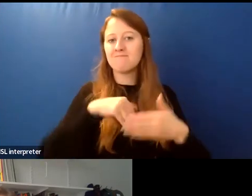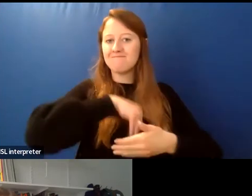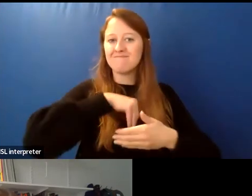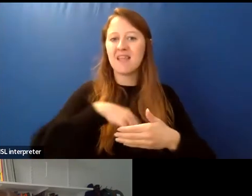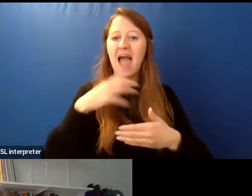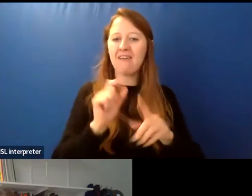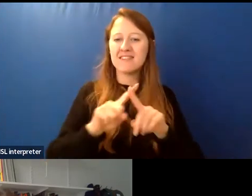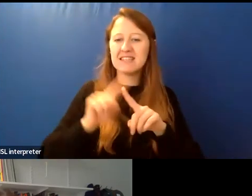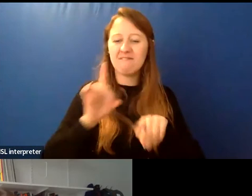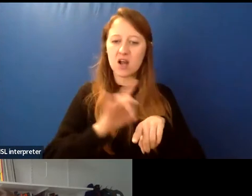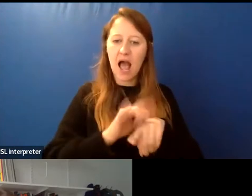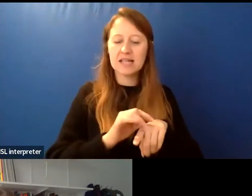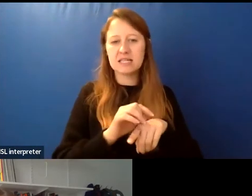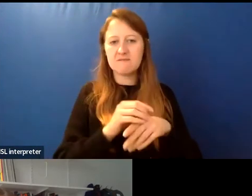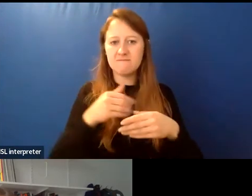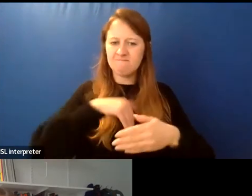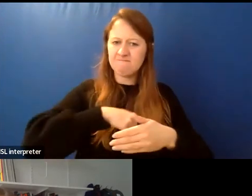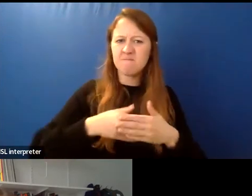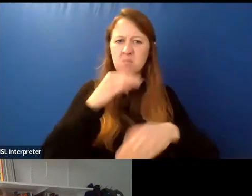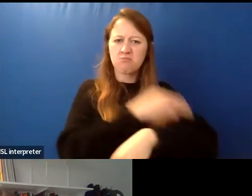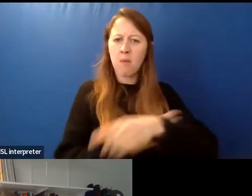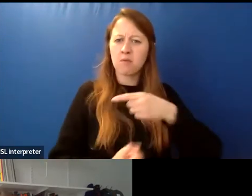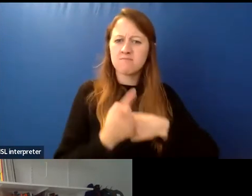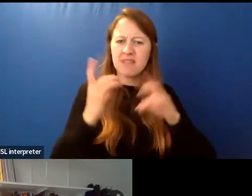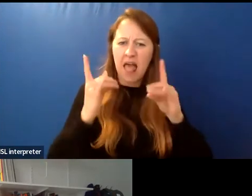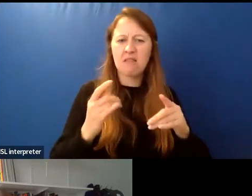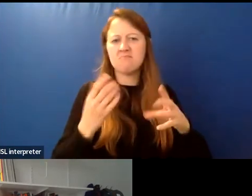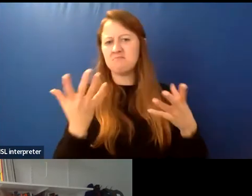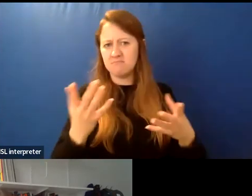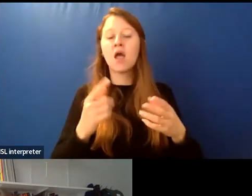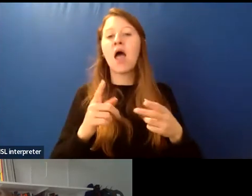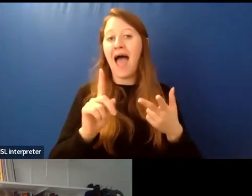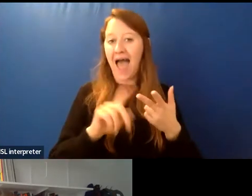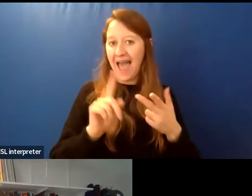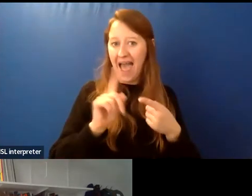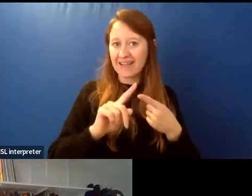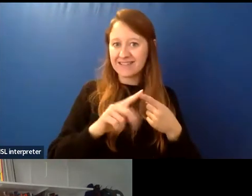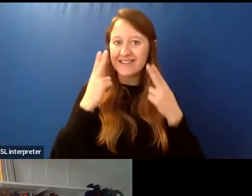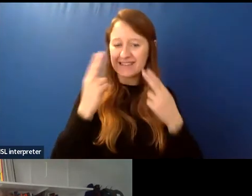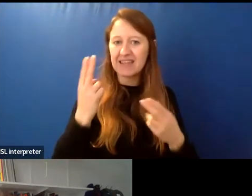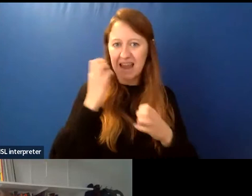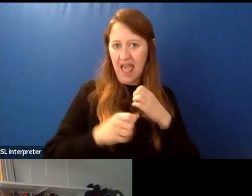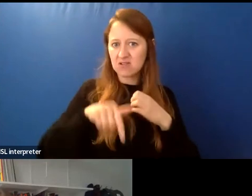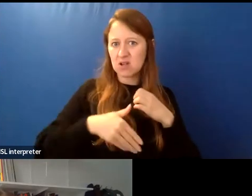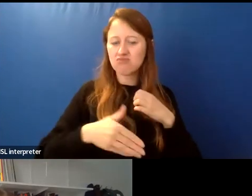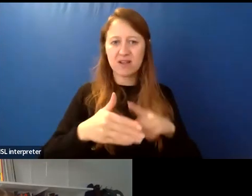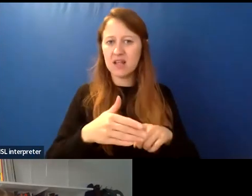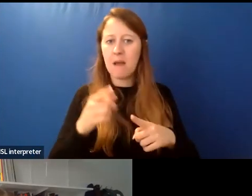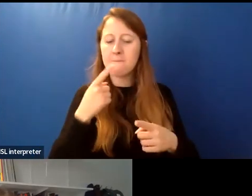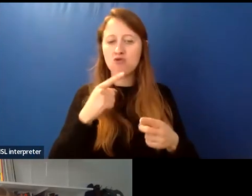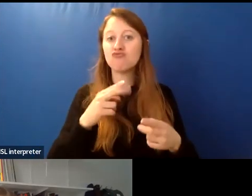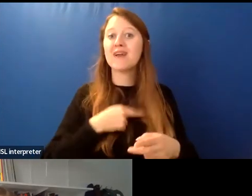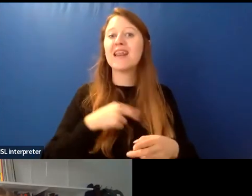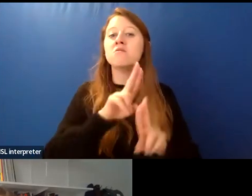fetal anomalies actually qualify for abortion. And there's been good research showing, like academic research, but also just anecdotally